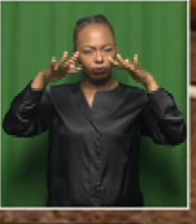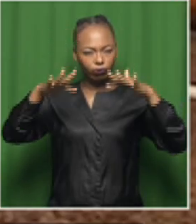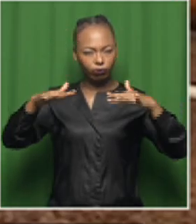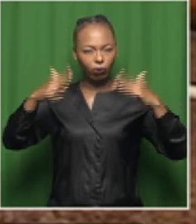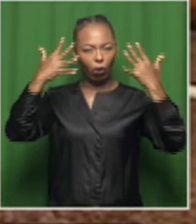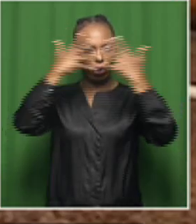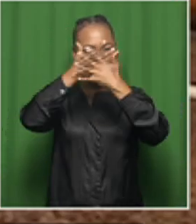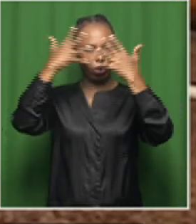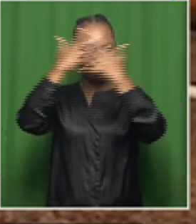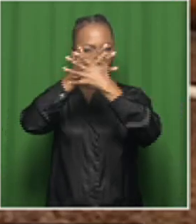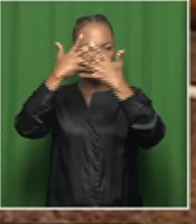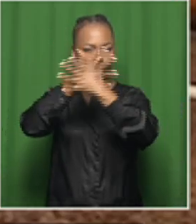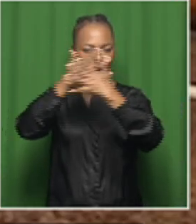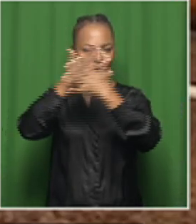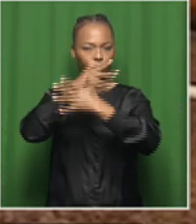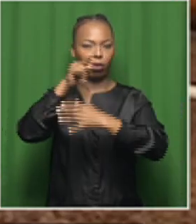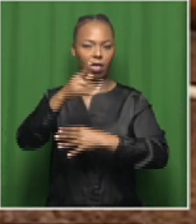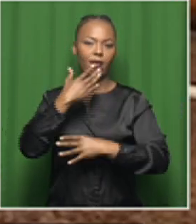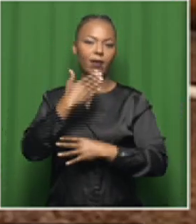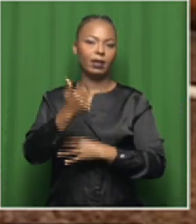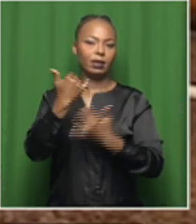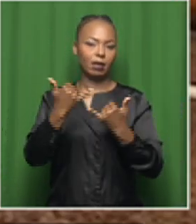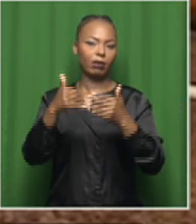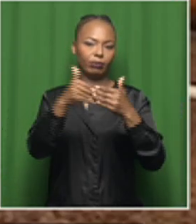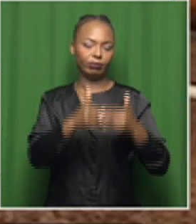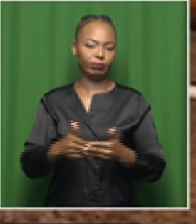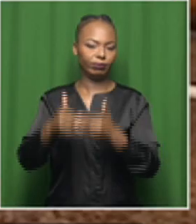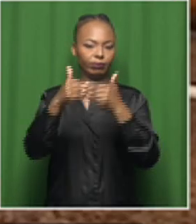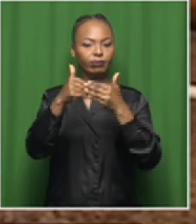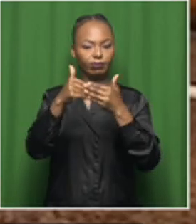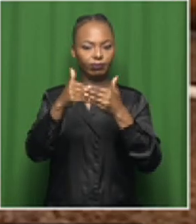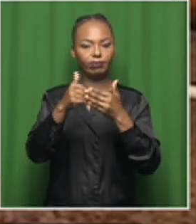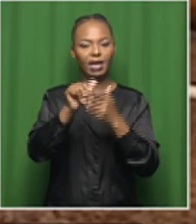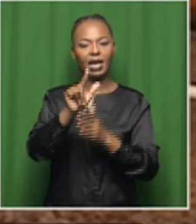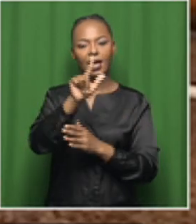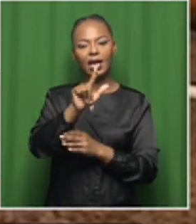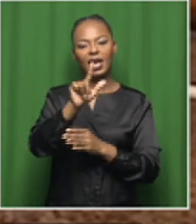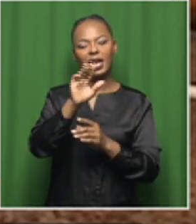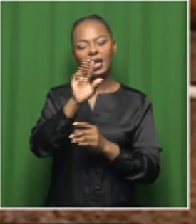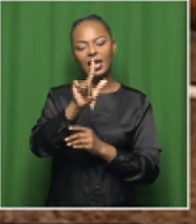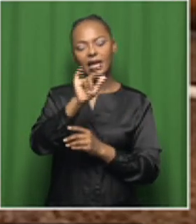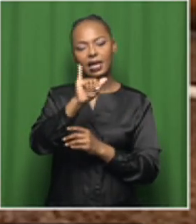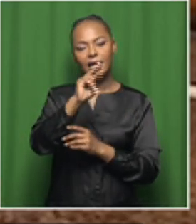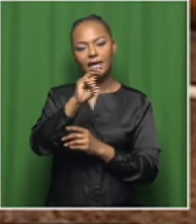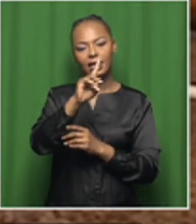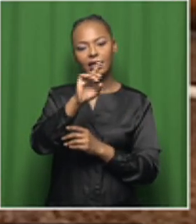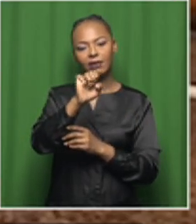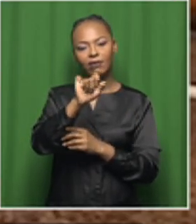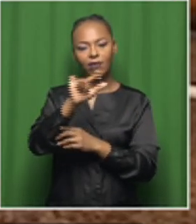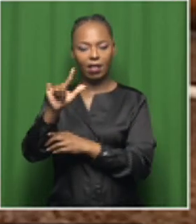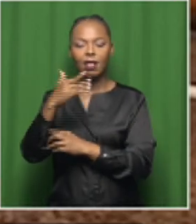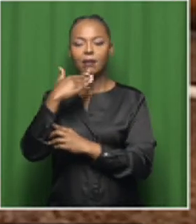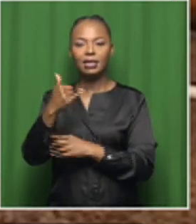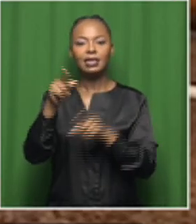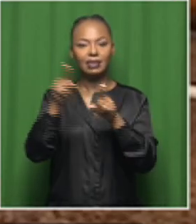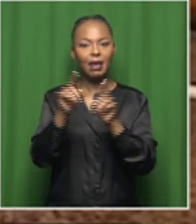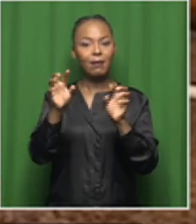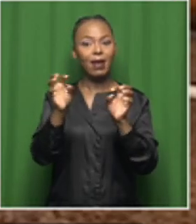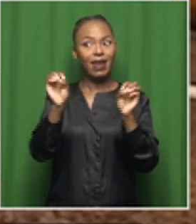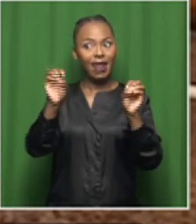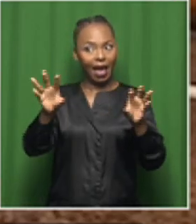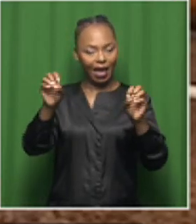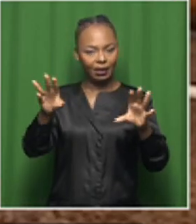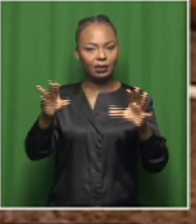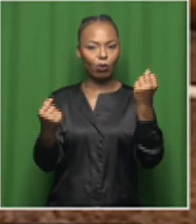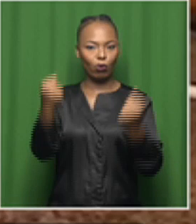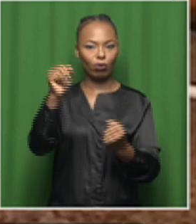around the Cato Ridge and sort of Linfield Park camp down Umblas Road area. So again, lights on when driving through either rain